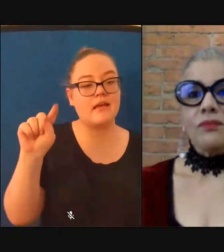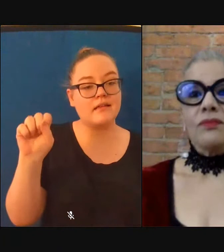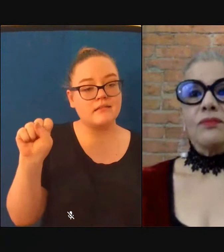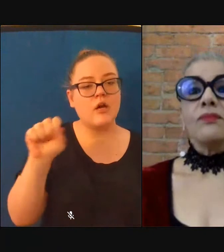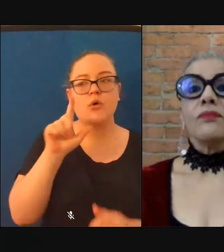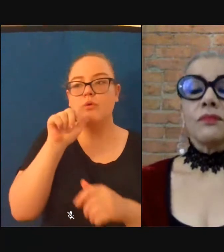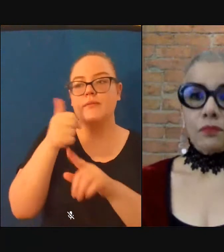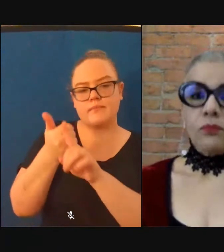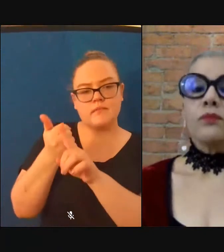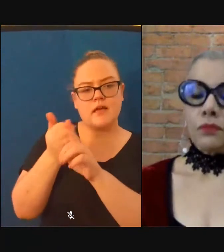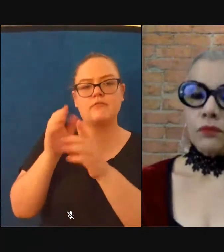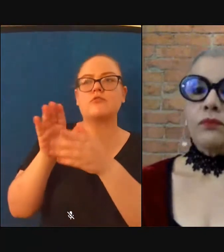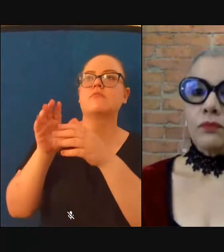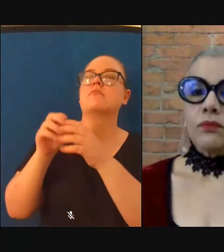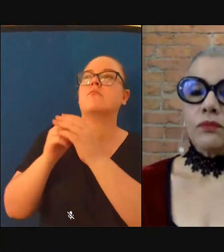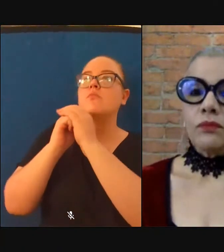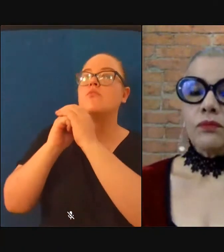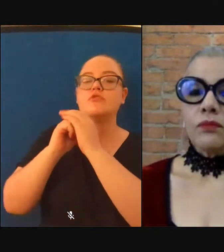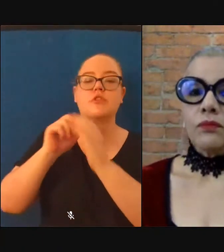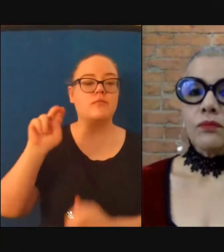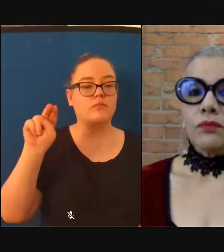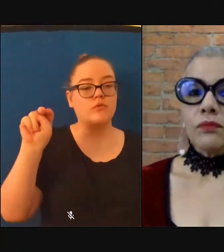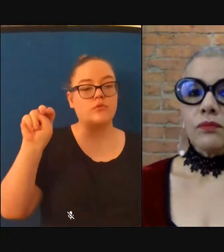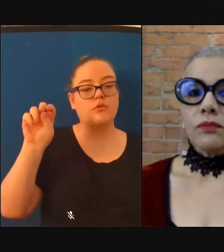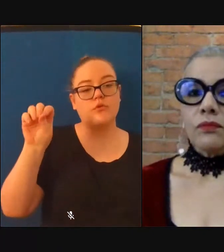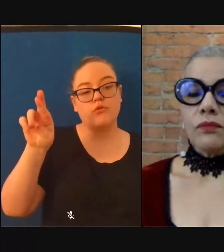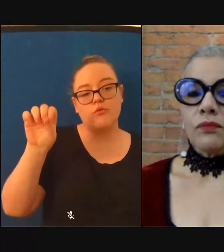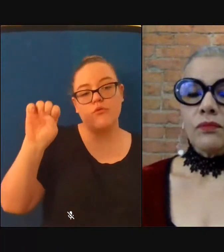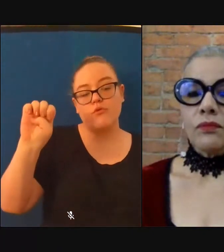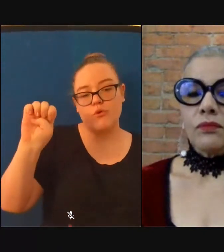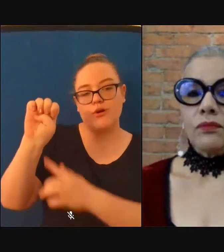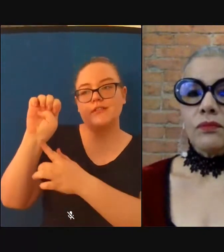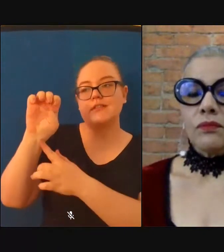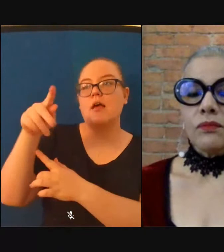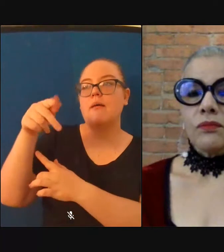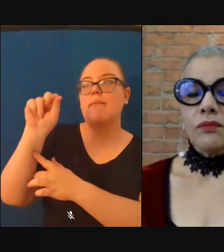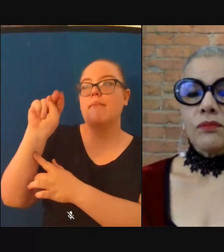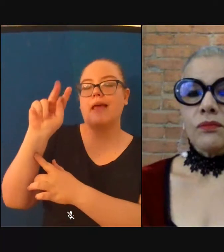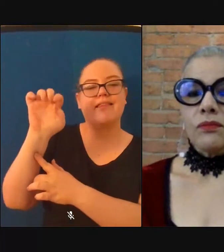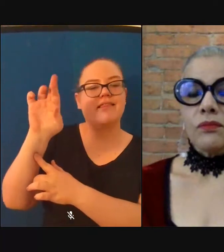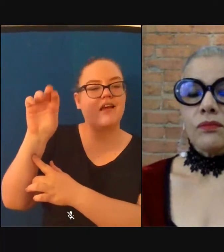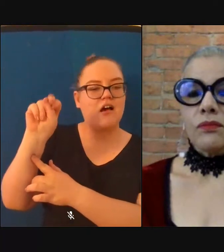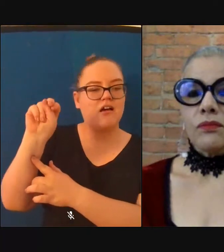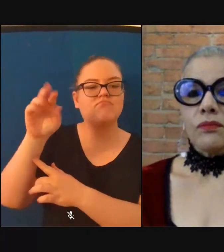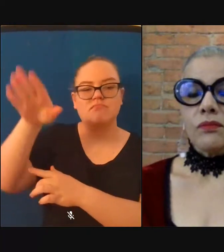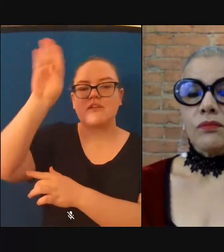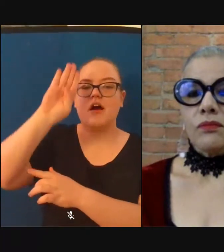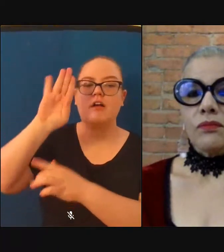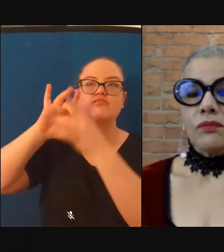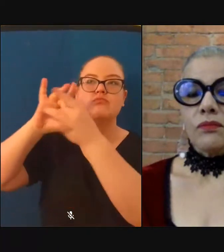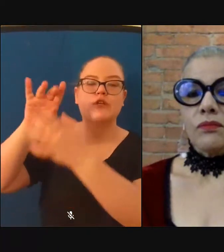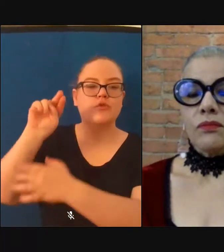Norse pantheon. And there are all kinds of, you know, heathen